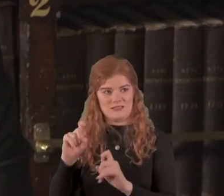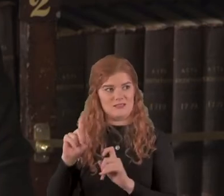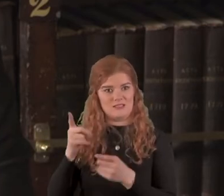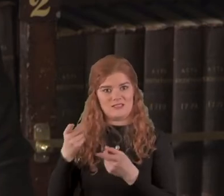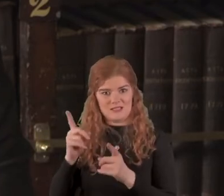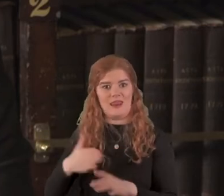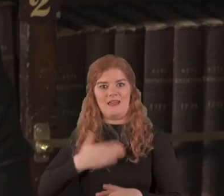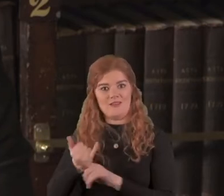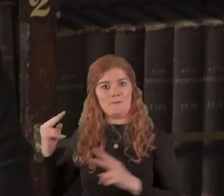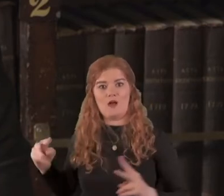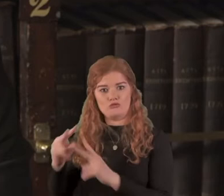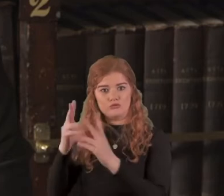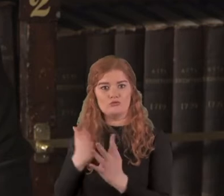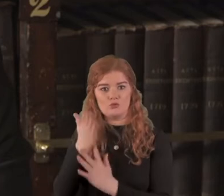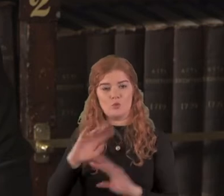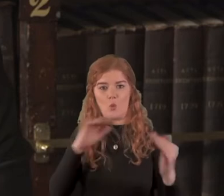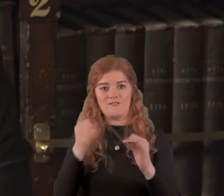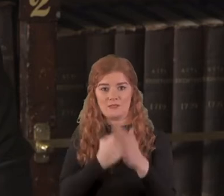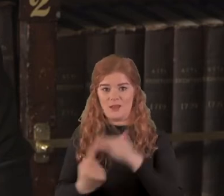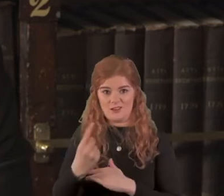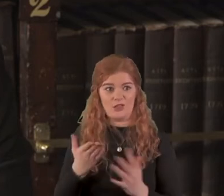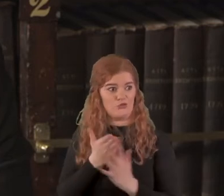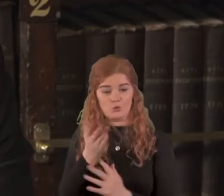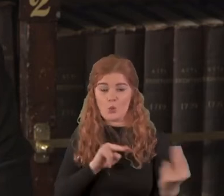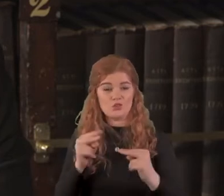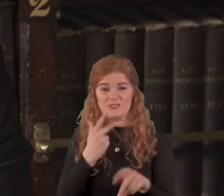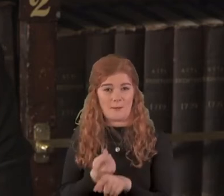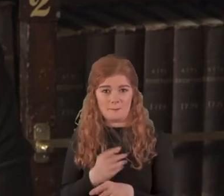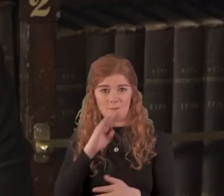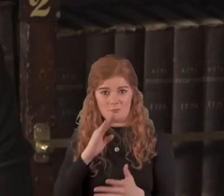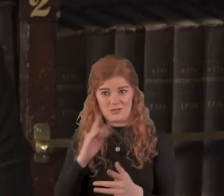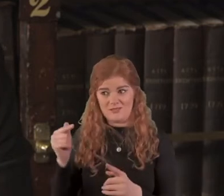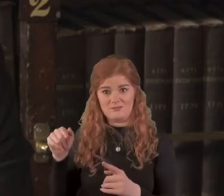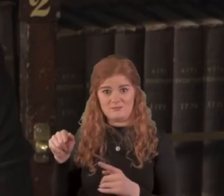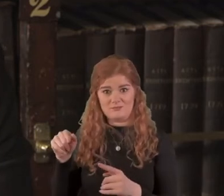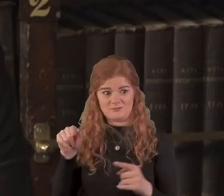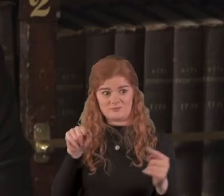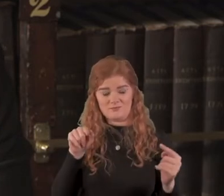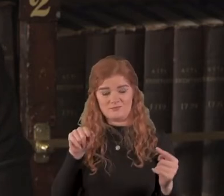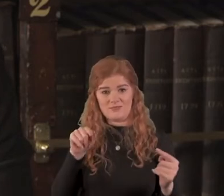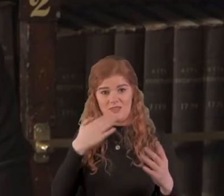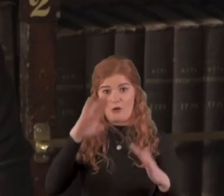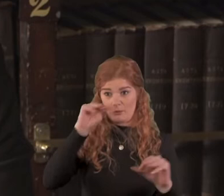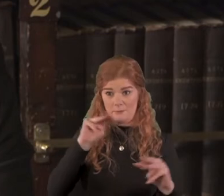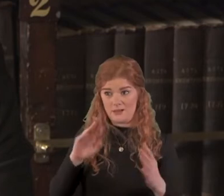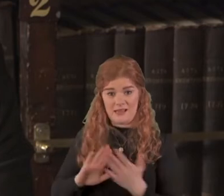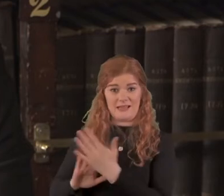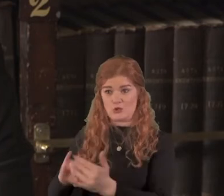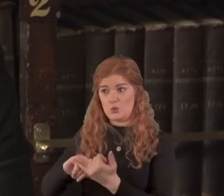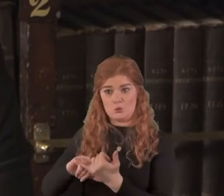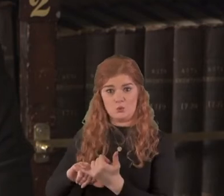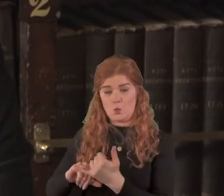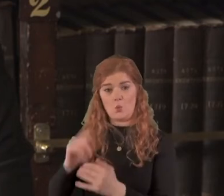in Paris at the negotiations. So they were up against someone, against one of the world's